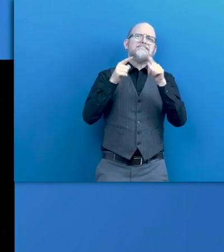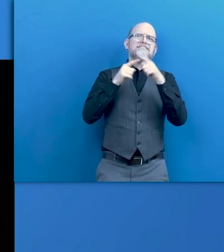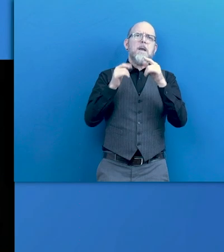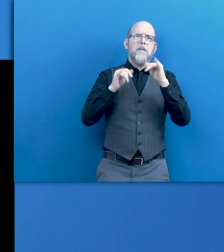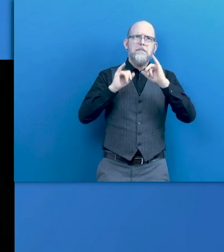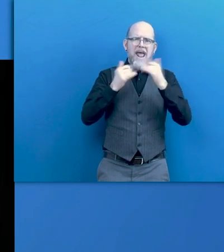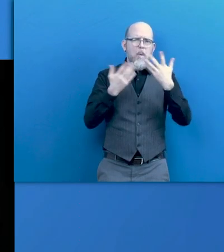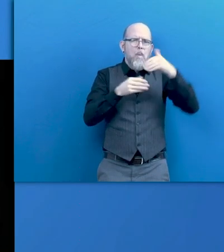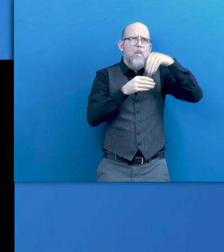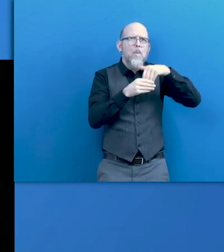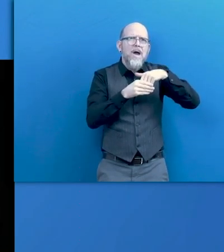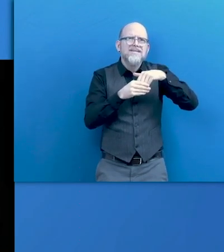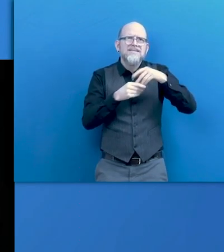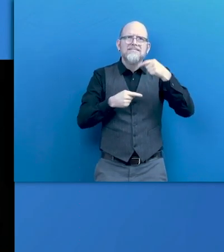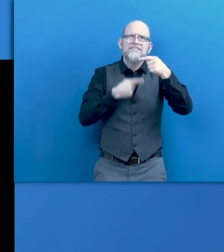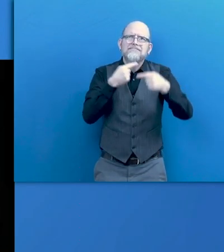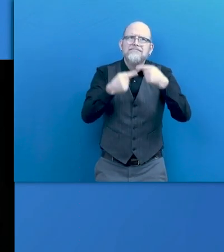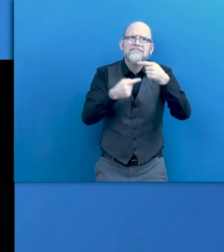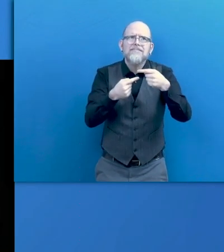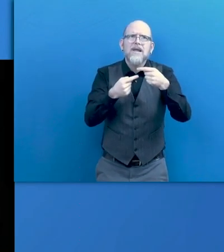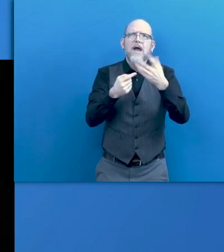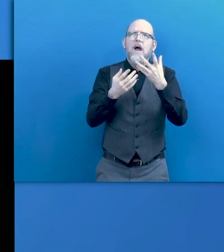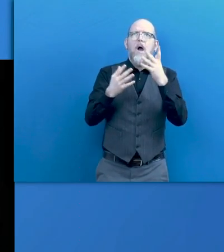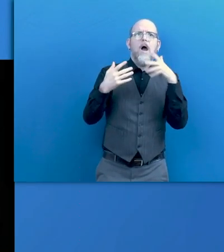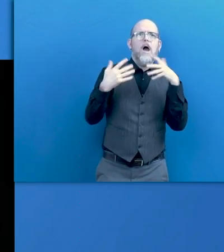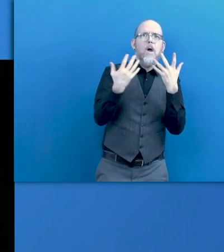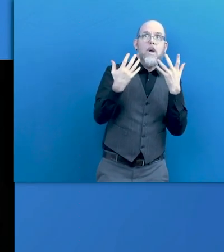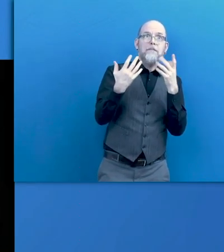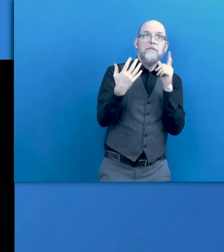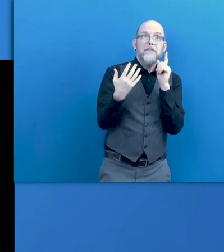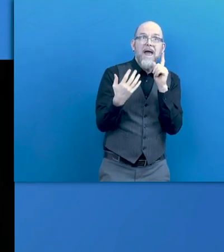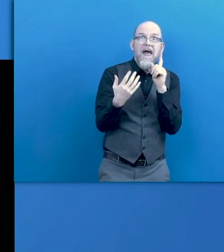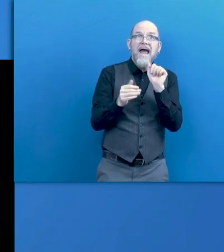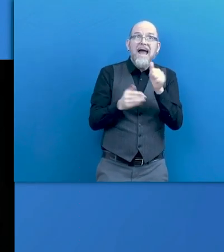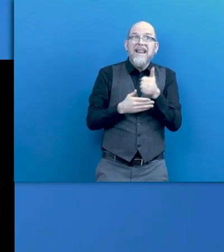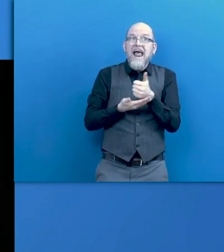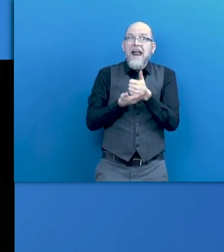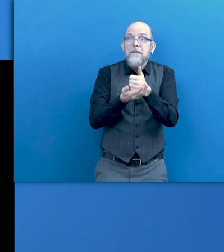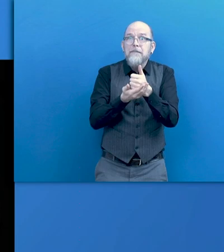that, are a medium that makes it possible that you have more social contacts again.